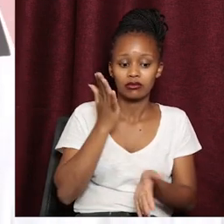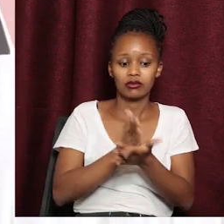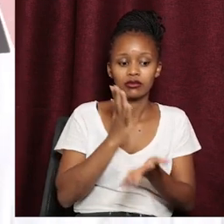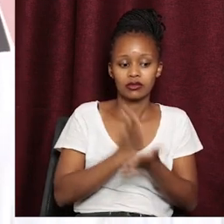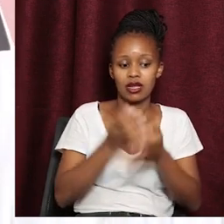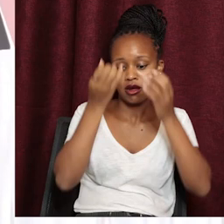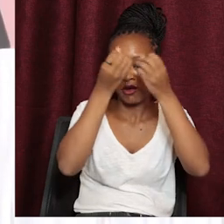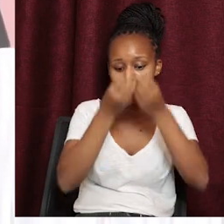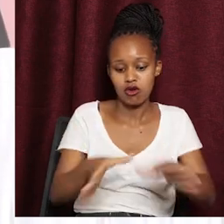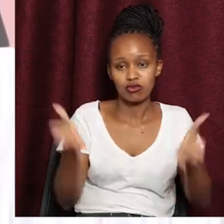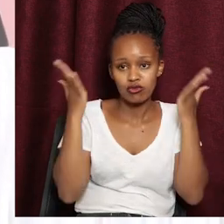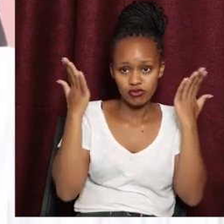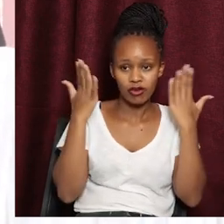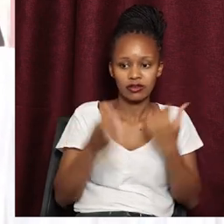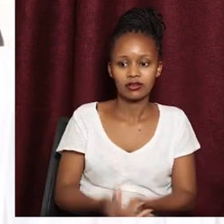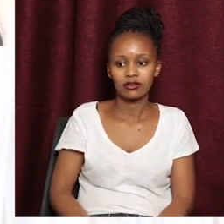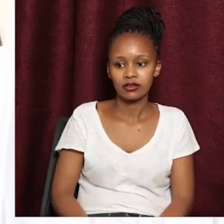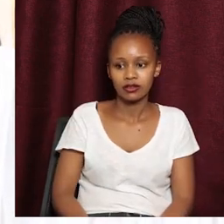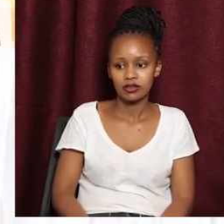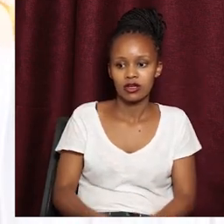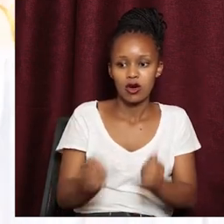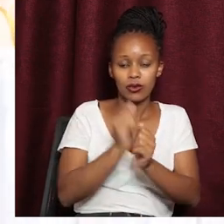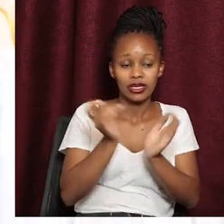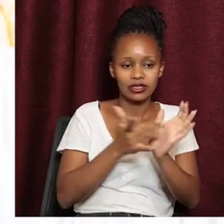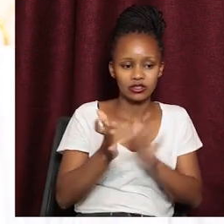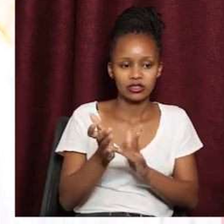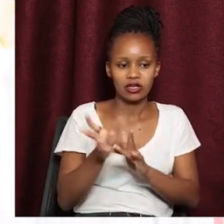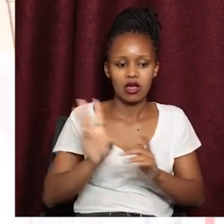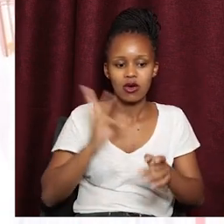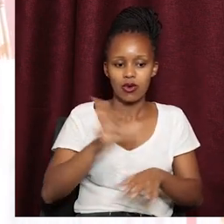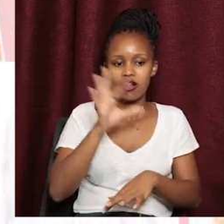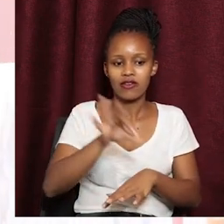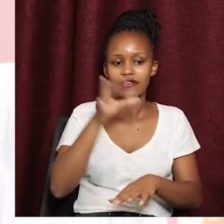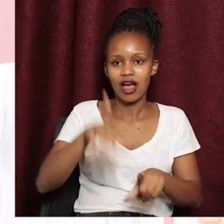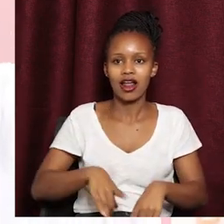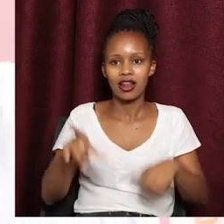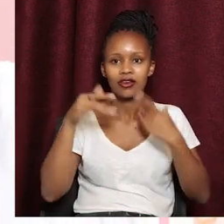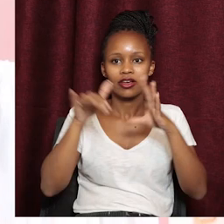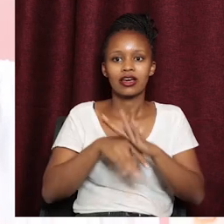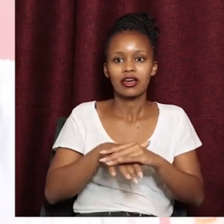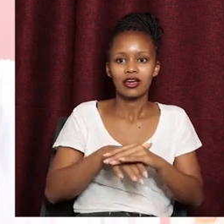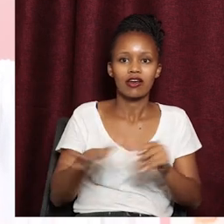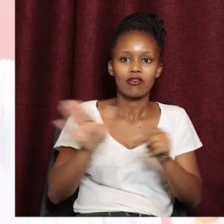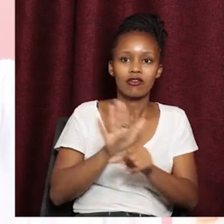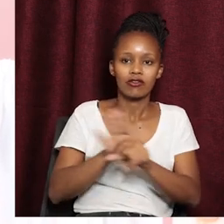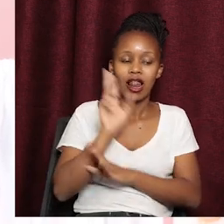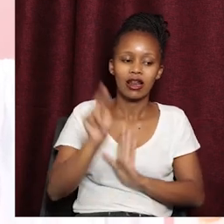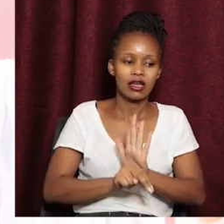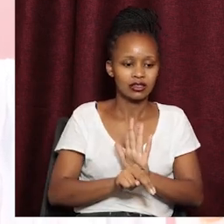actually lost forever. With Jesus, we will find life in its